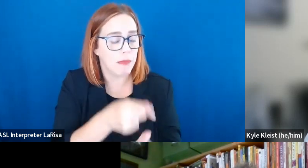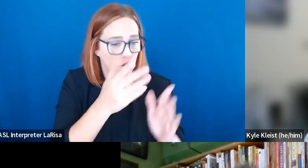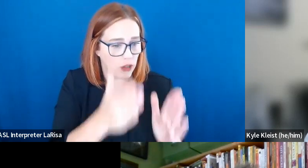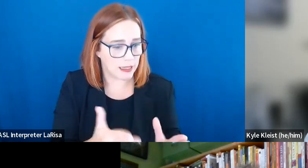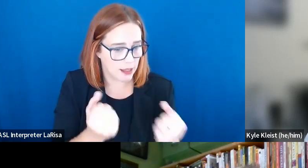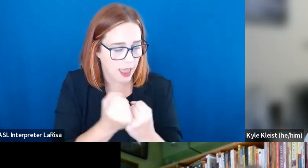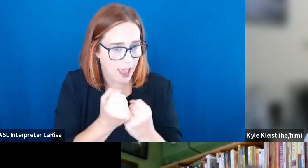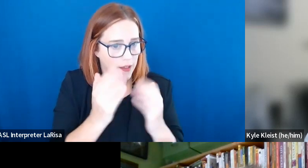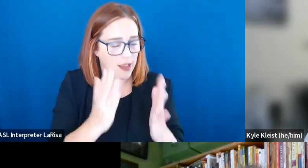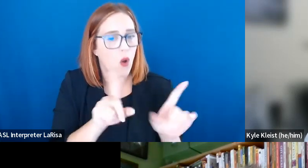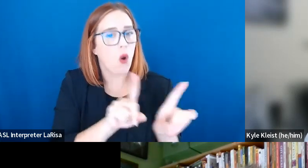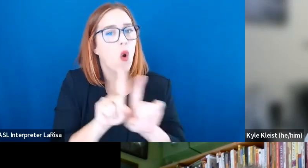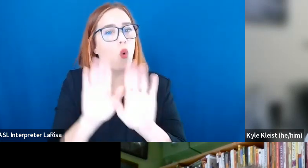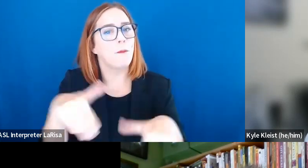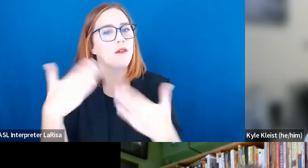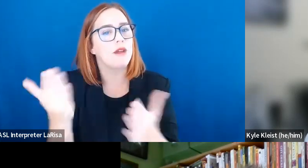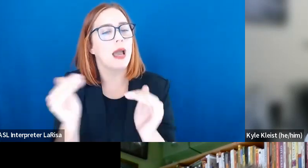the peer support for consumers,